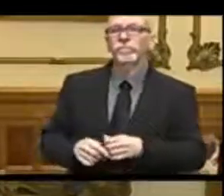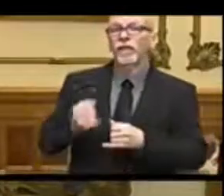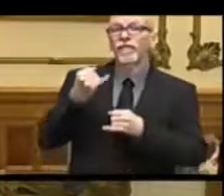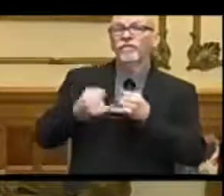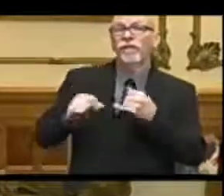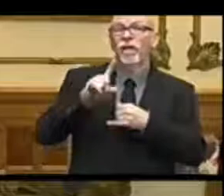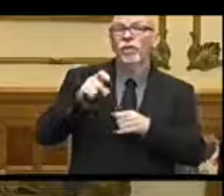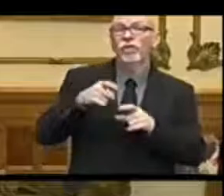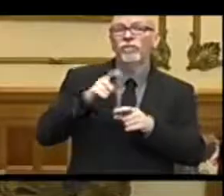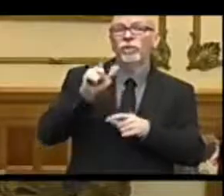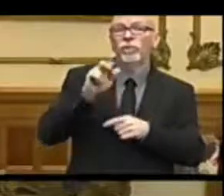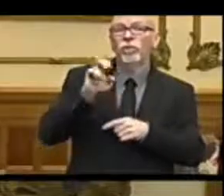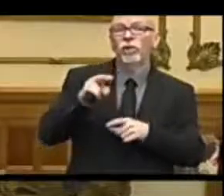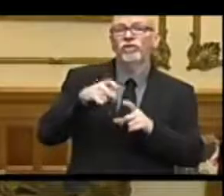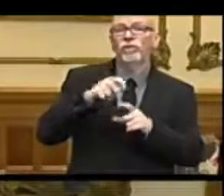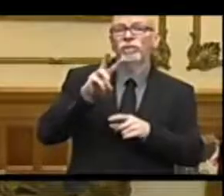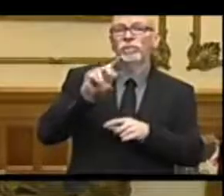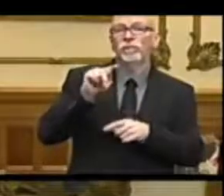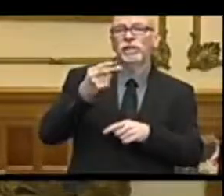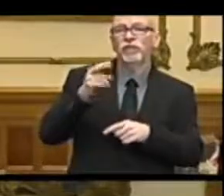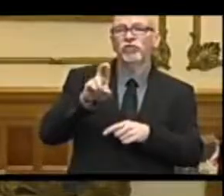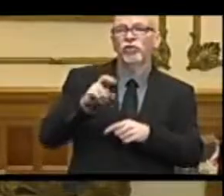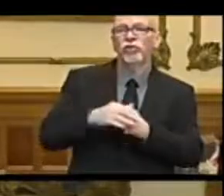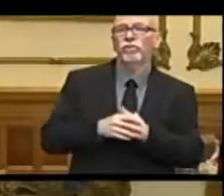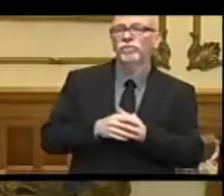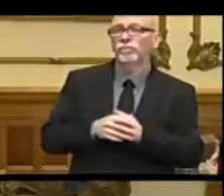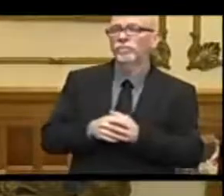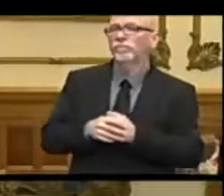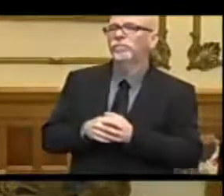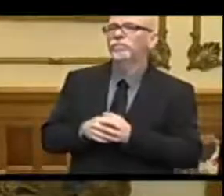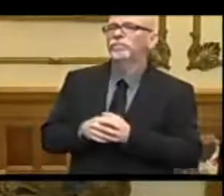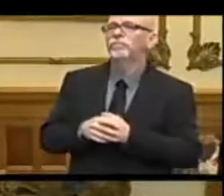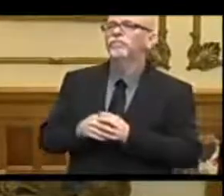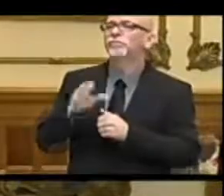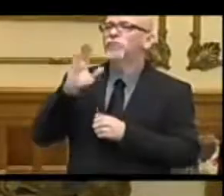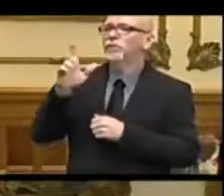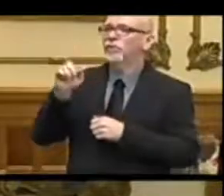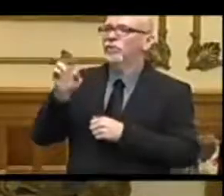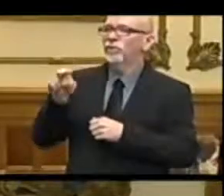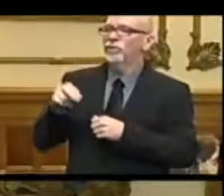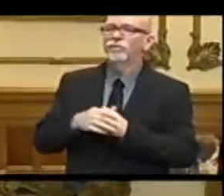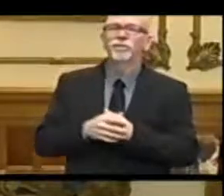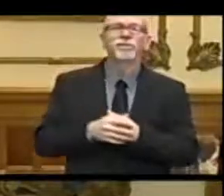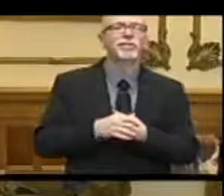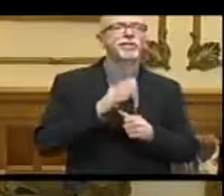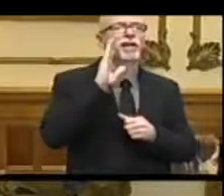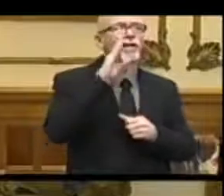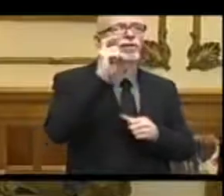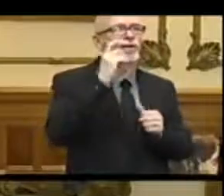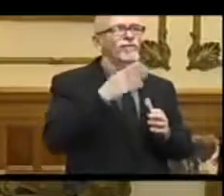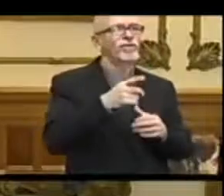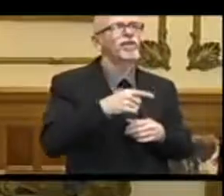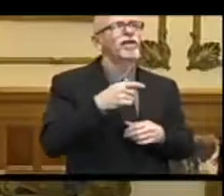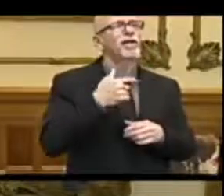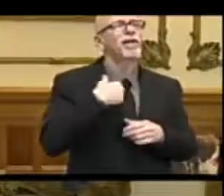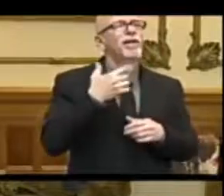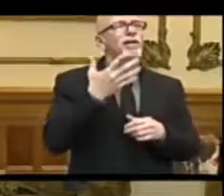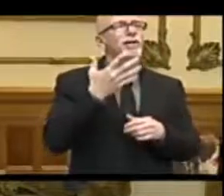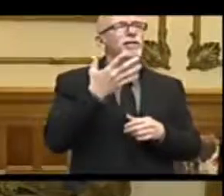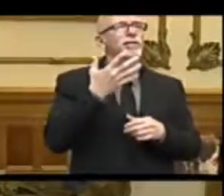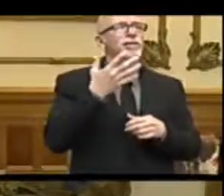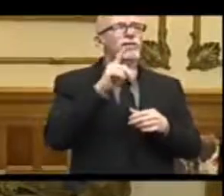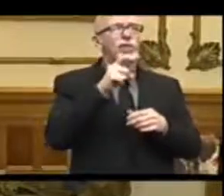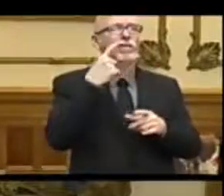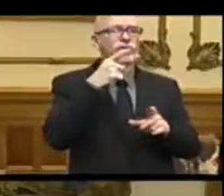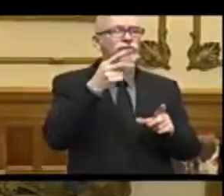from Lauren with WTHR. Hello, Lauren. Hi, Governor. My question is probably for you,